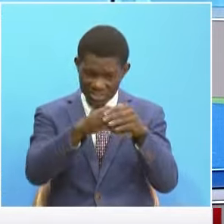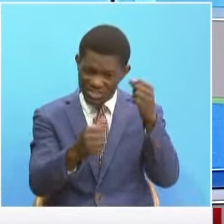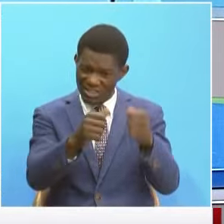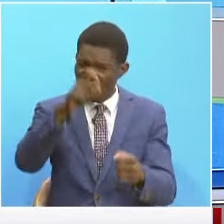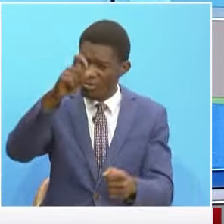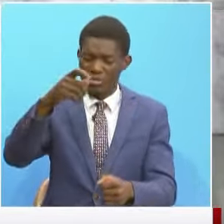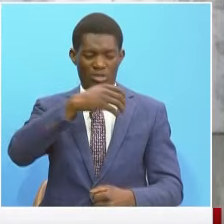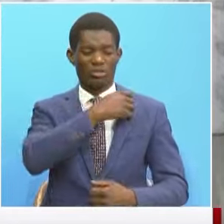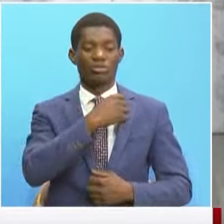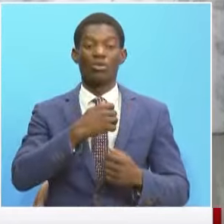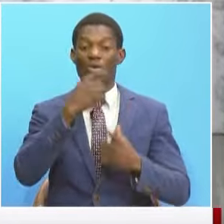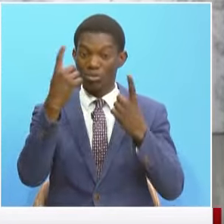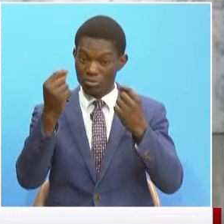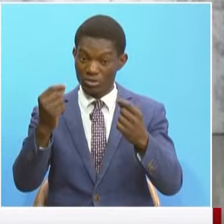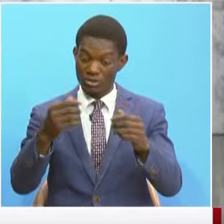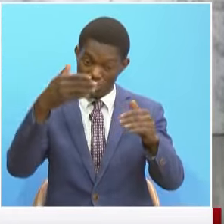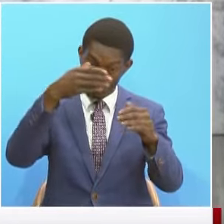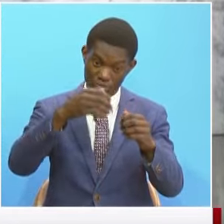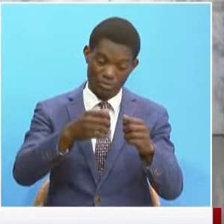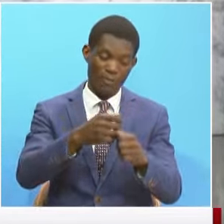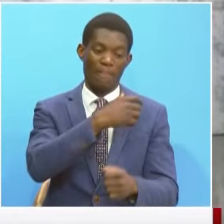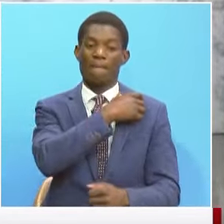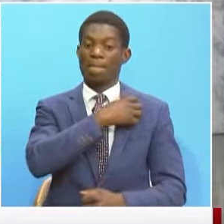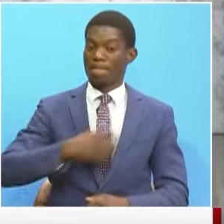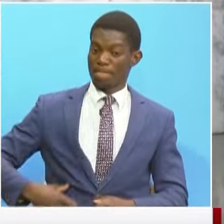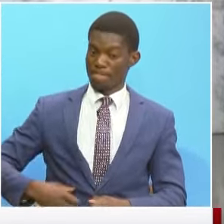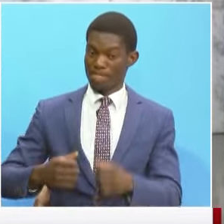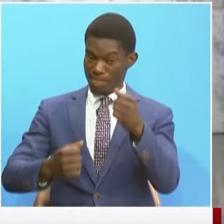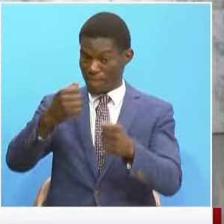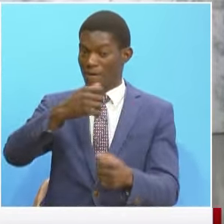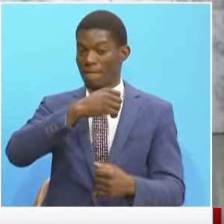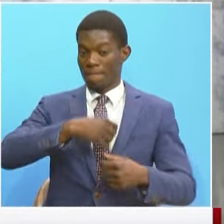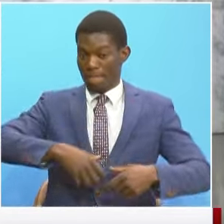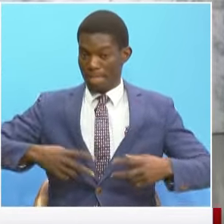penalties. Among many risk factors in causing road crashes